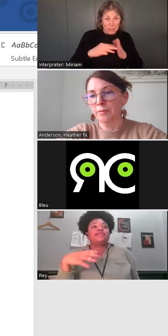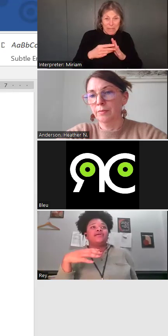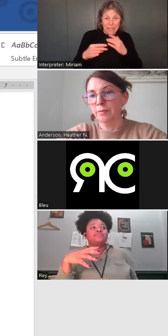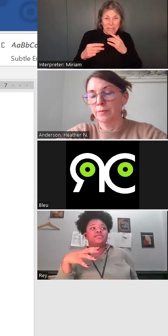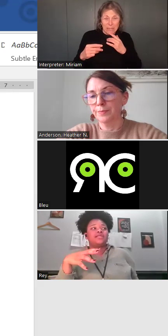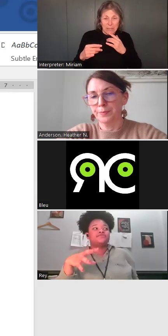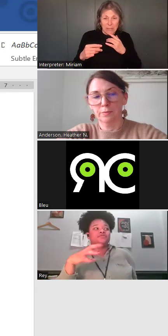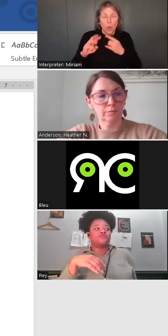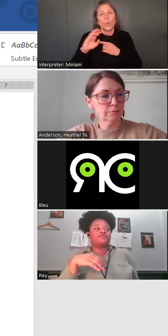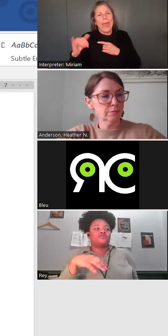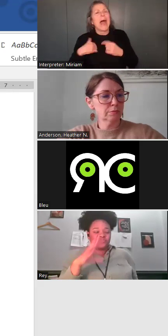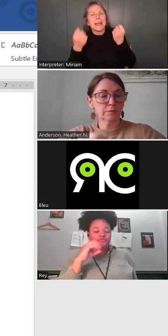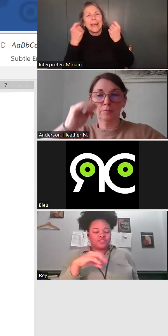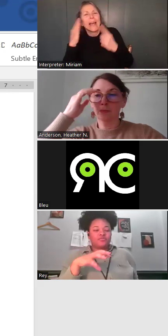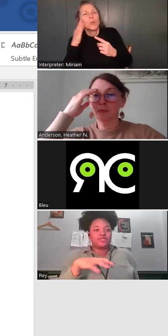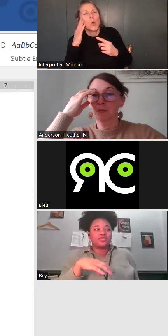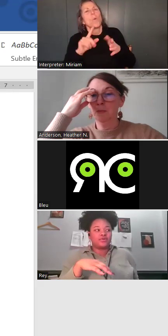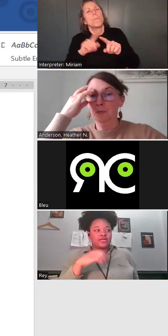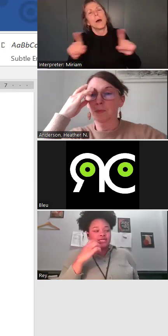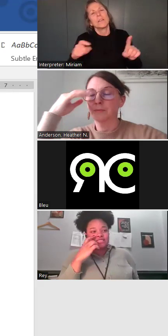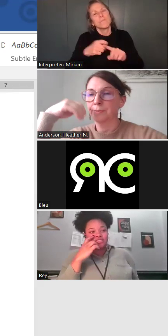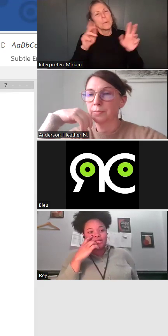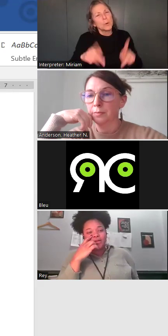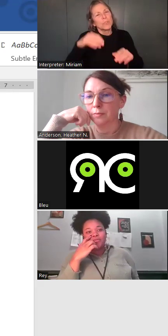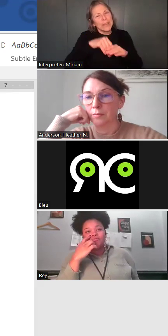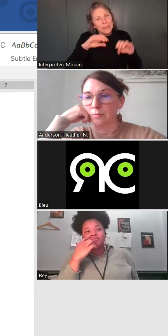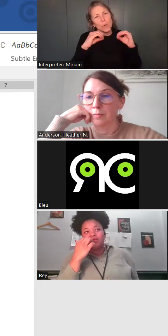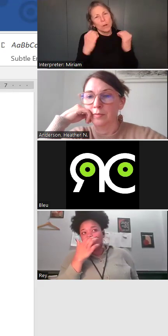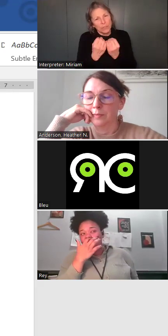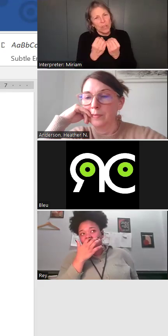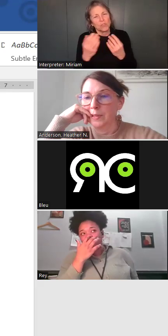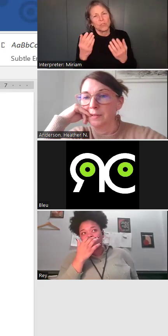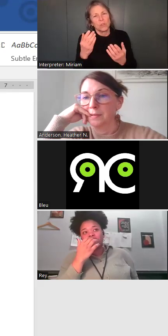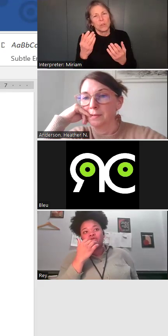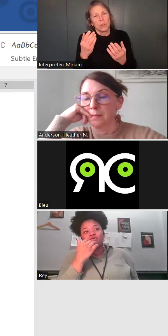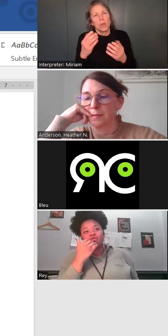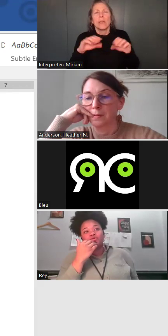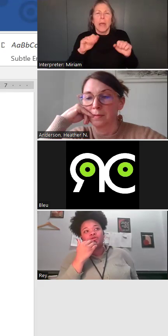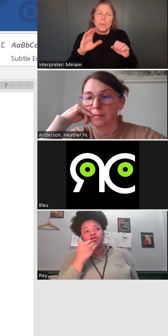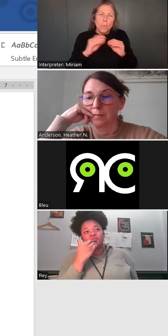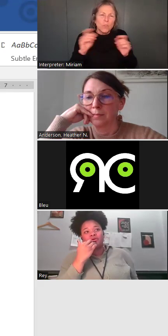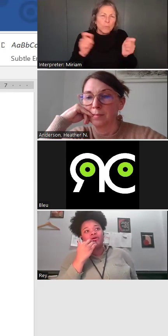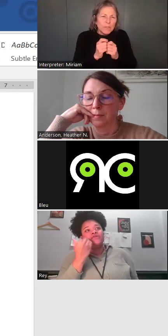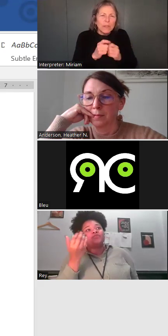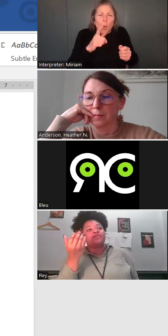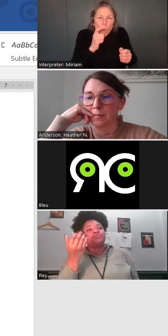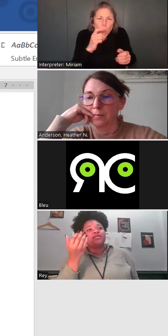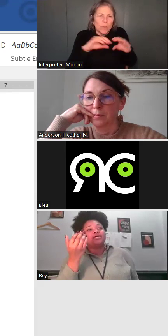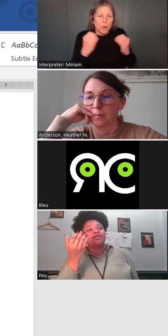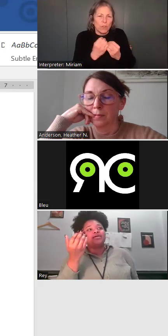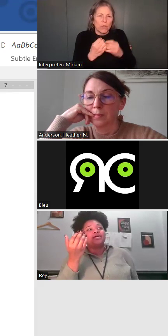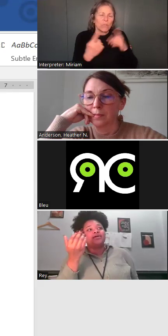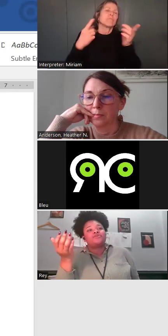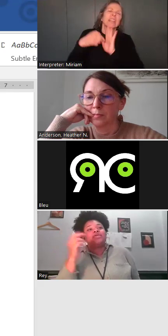No, I get that. yeah. Like I'm saying, like someone from someone within the organization, but maybe be like more specific with like who we're talking about. For example,